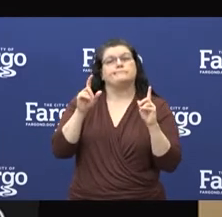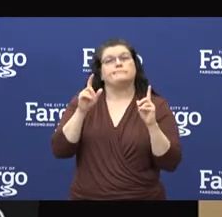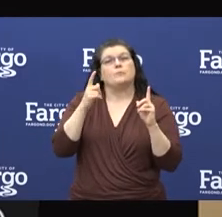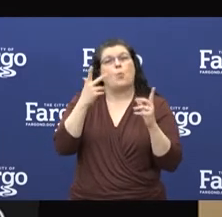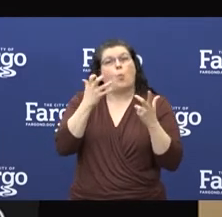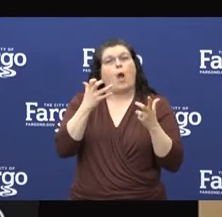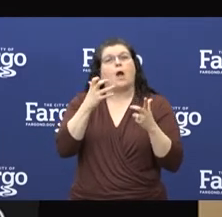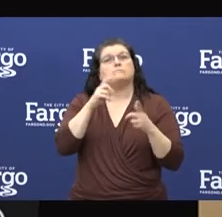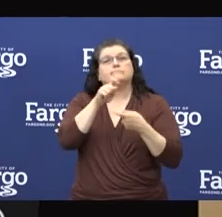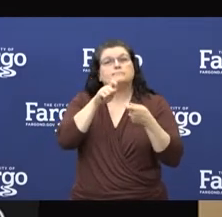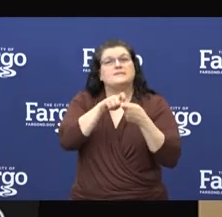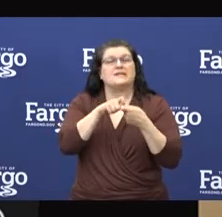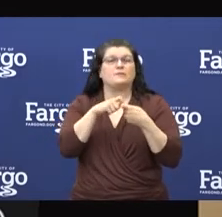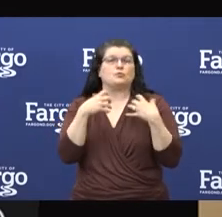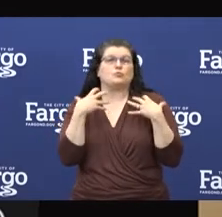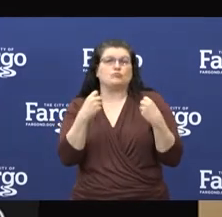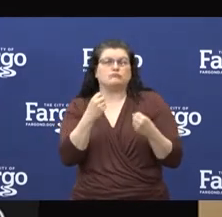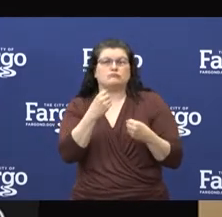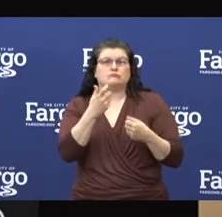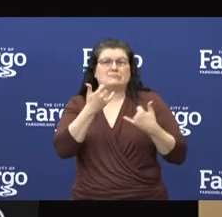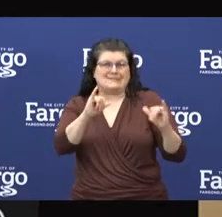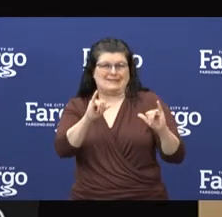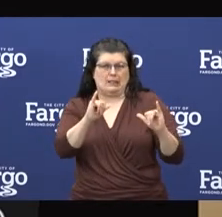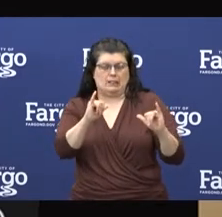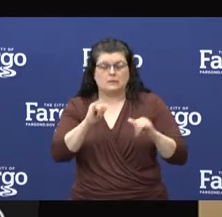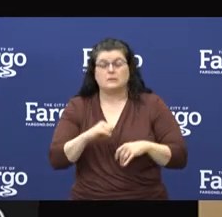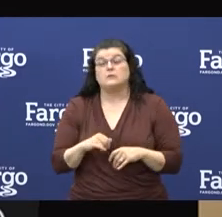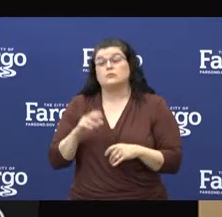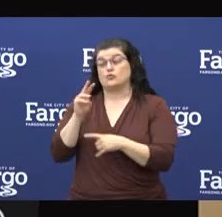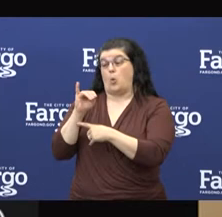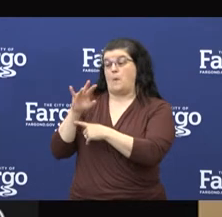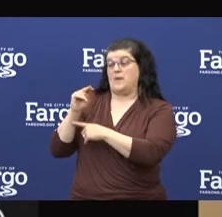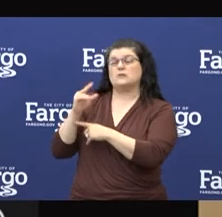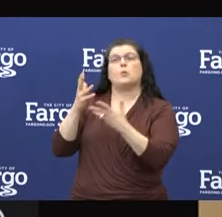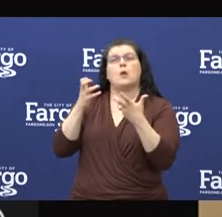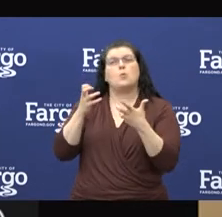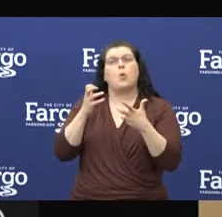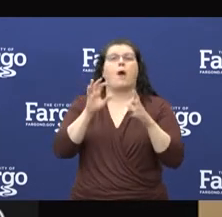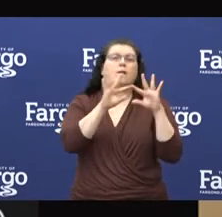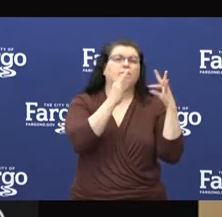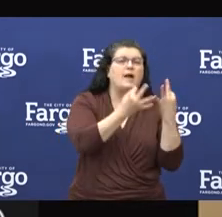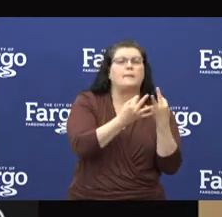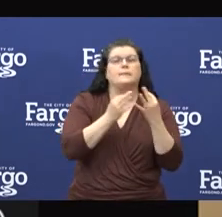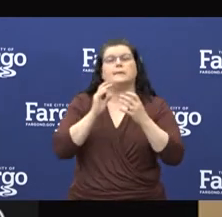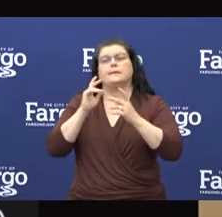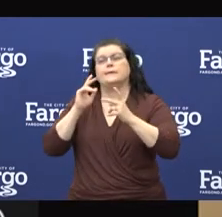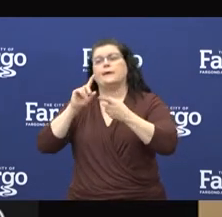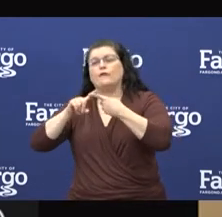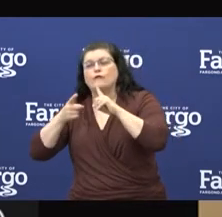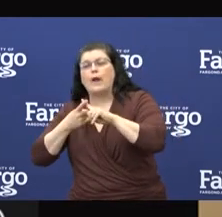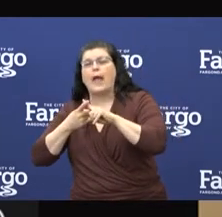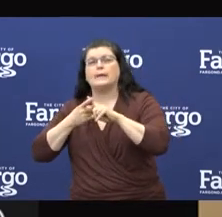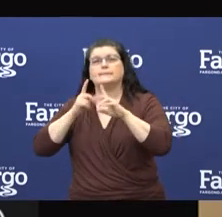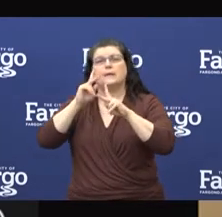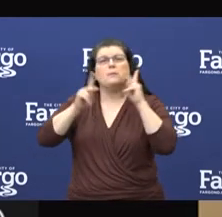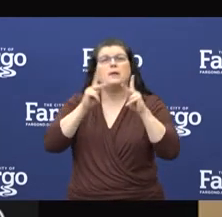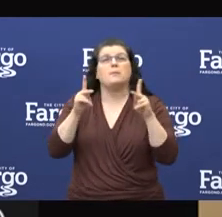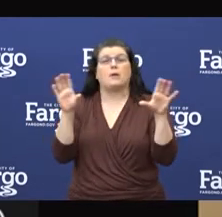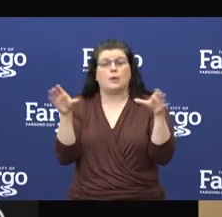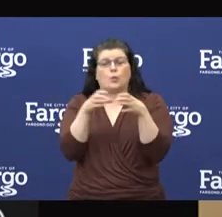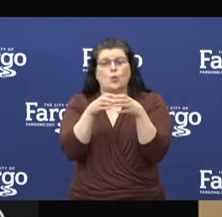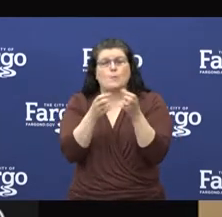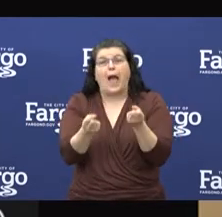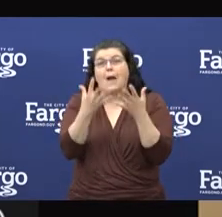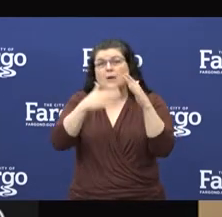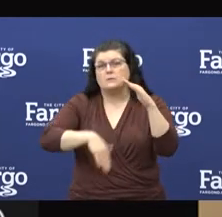Minnesota, we still are expressing the need for family and friends to just gather in groups of 10 or fewer with